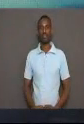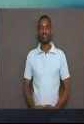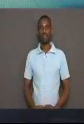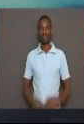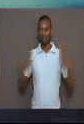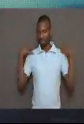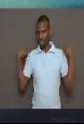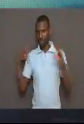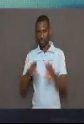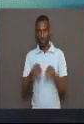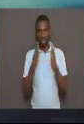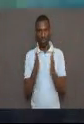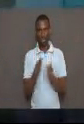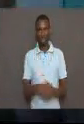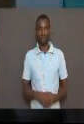Hello, students.